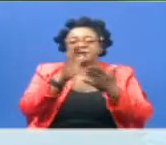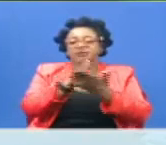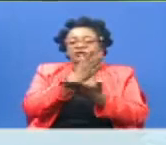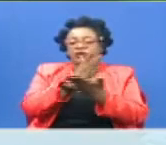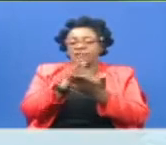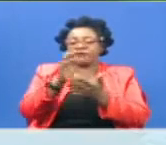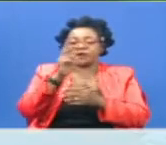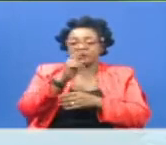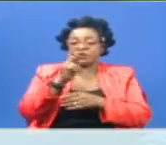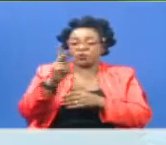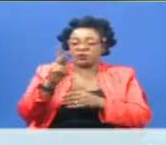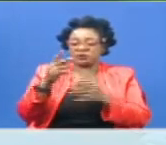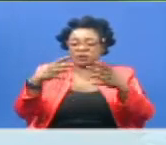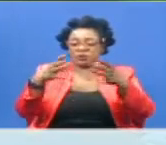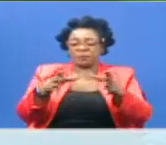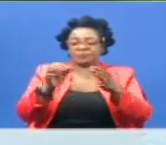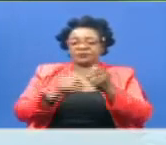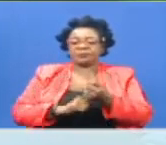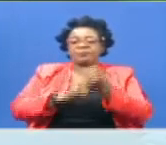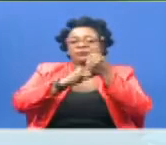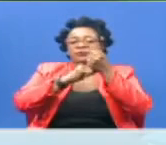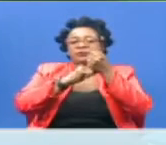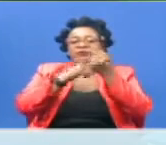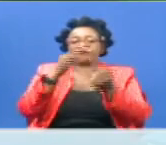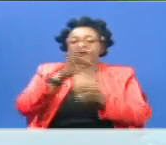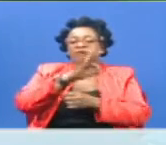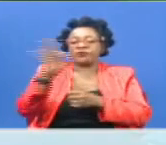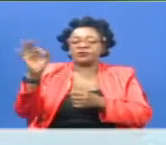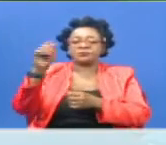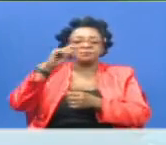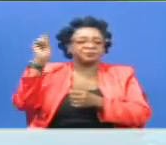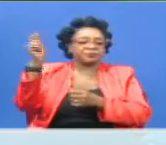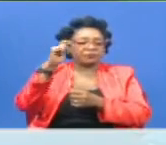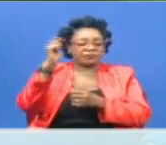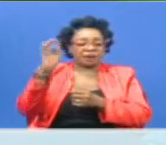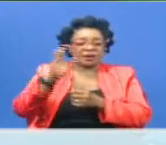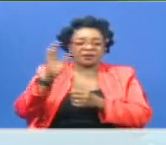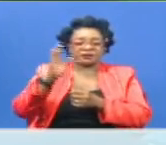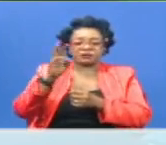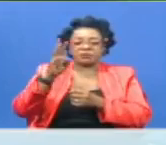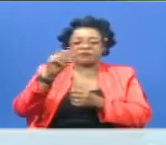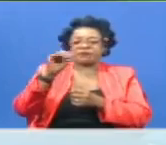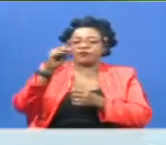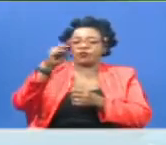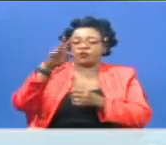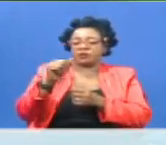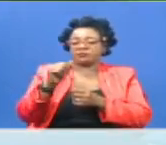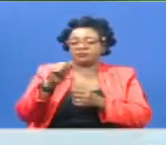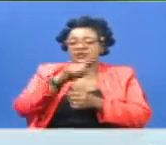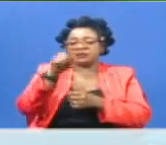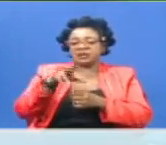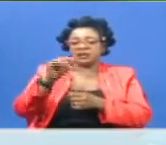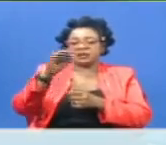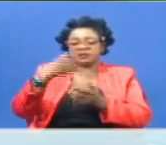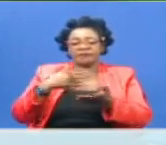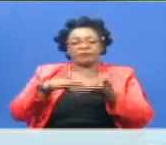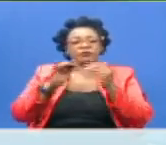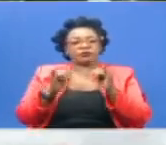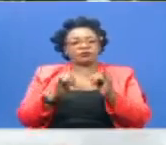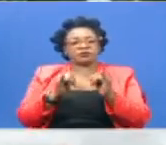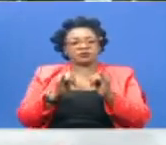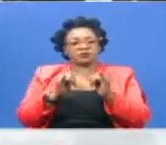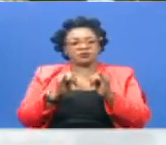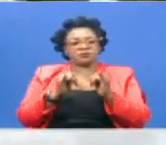Kenya Kwanza Brigade in drumming up support for Ford Kenya candidate Wafula Wakoli. Zakias Masame has more.